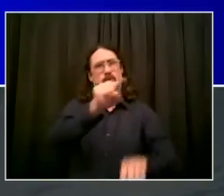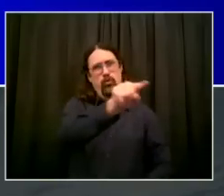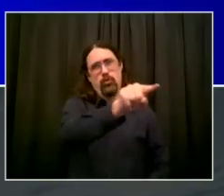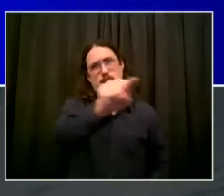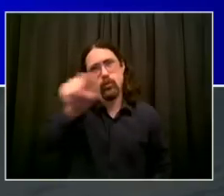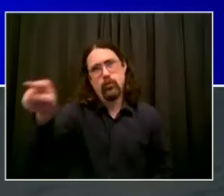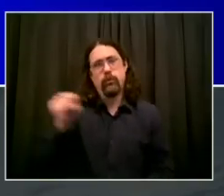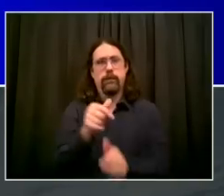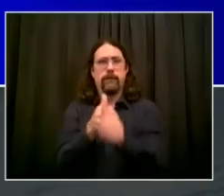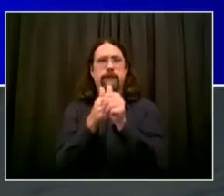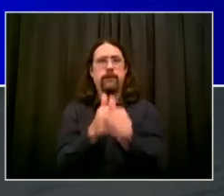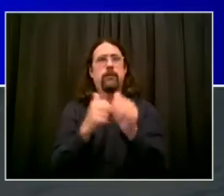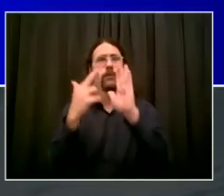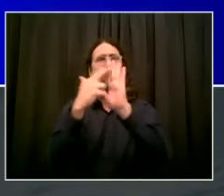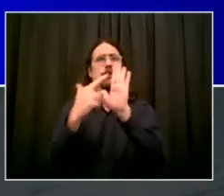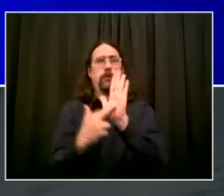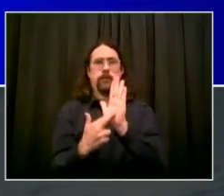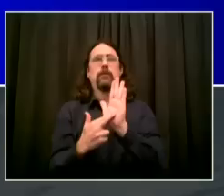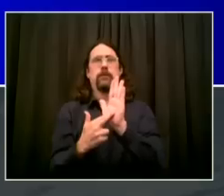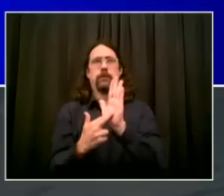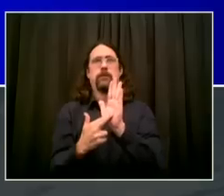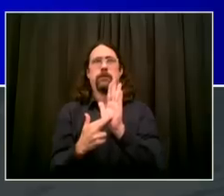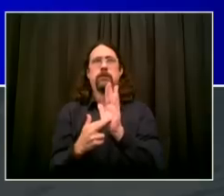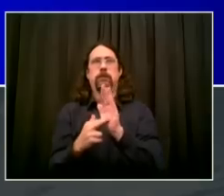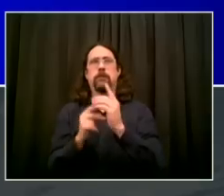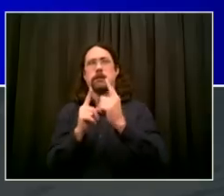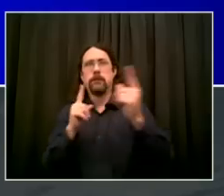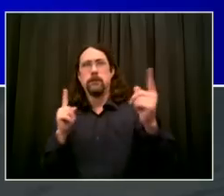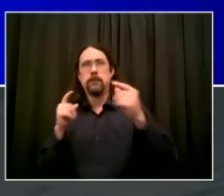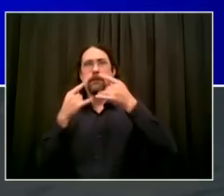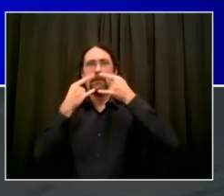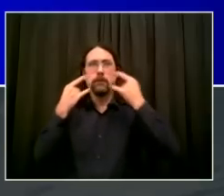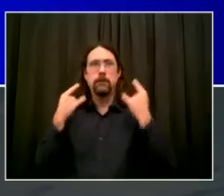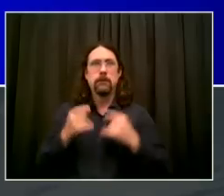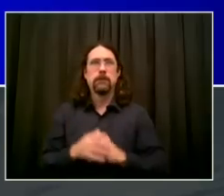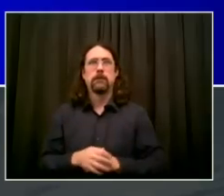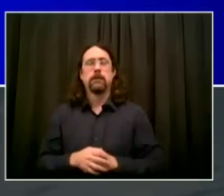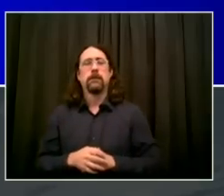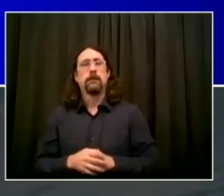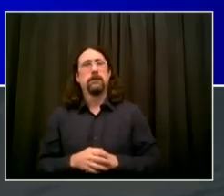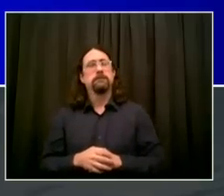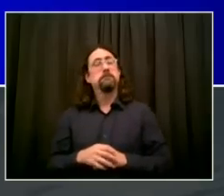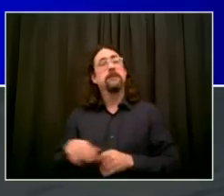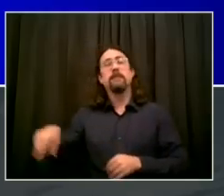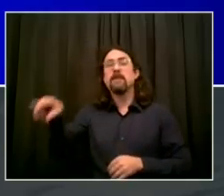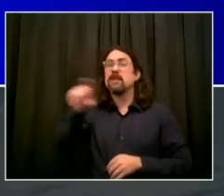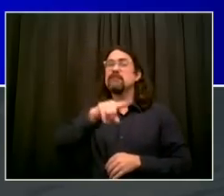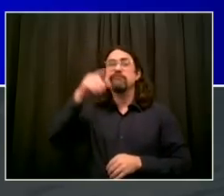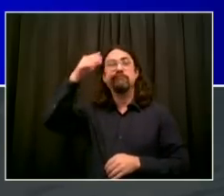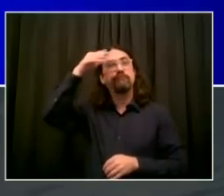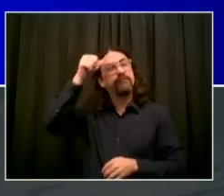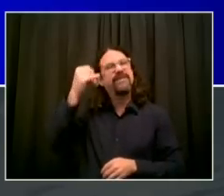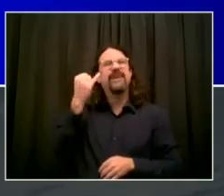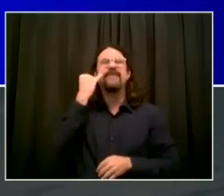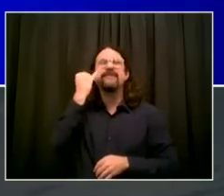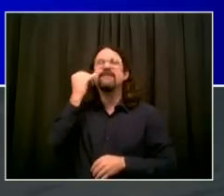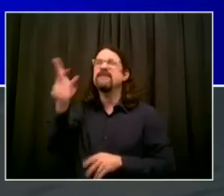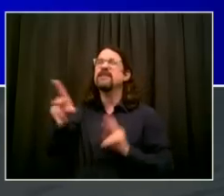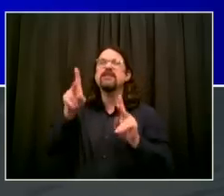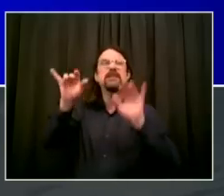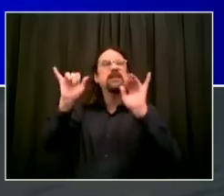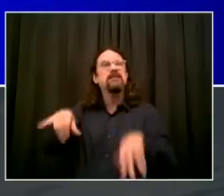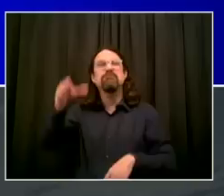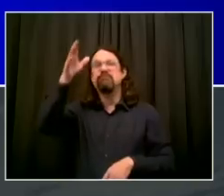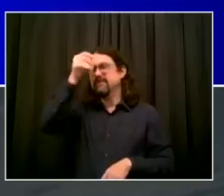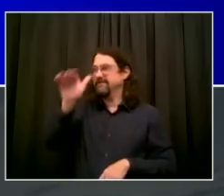and penalties. But if we don't get compliance, then those consequences will happen very, very quickly. Now let's talk about school